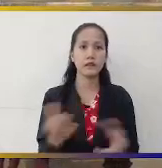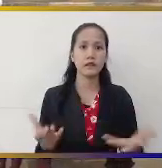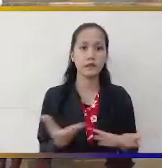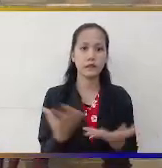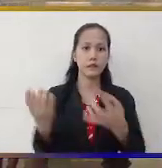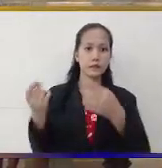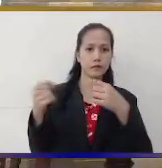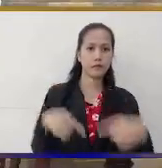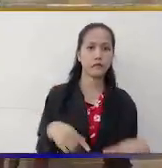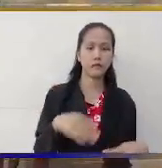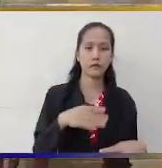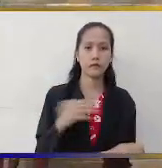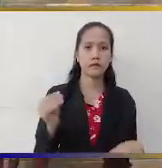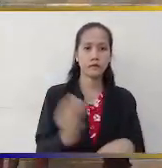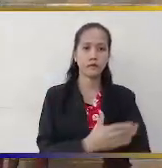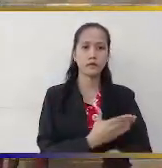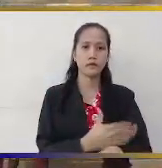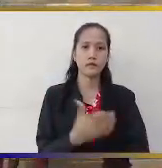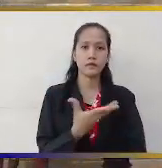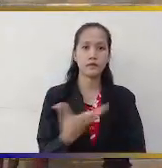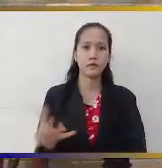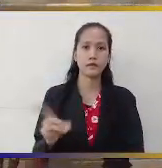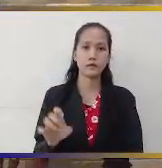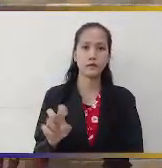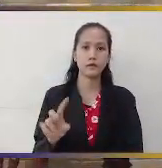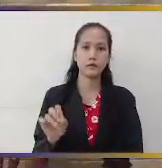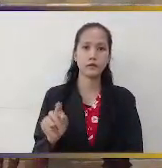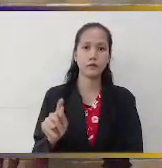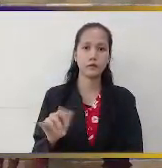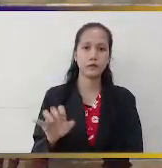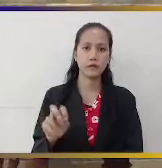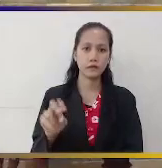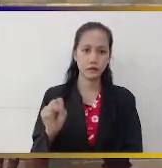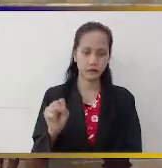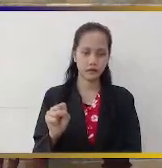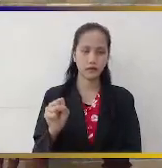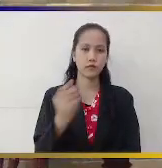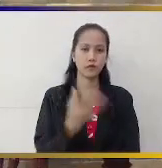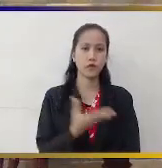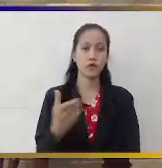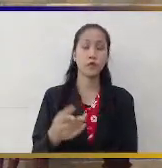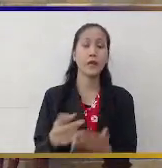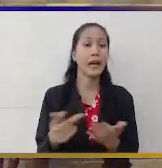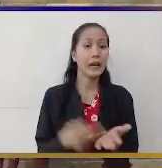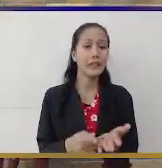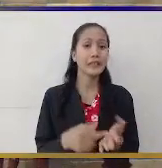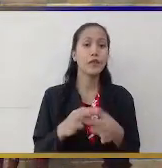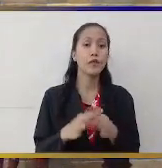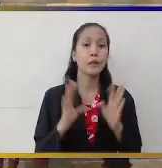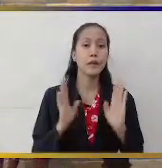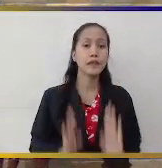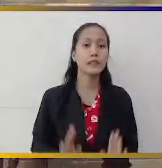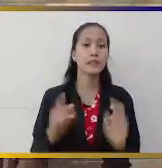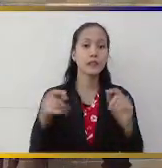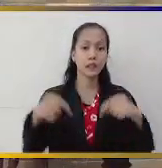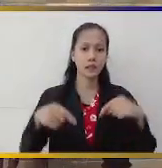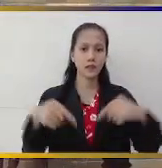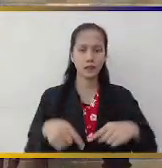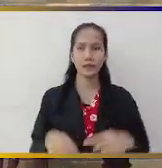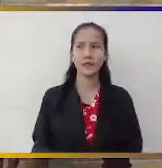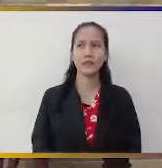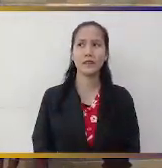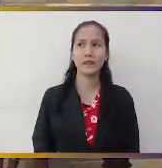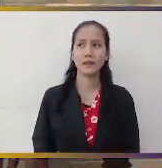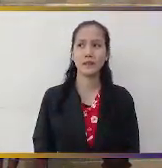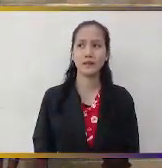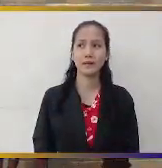the motions, and you leave. You're a part of a body here. Just like He's got a body, and He's a part of His